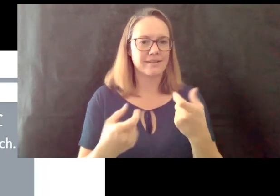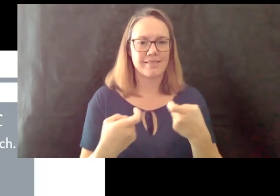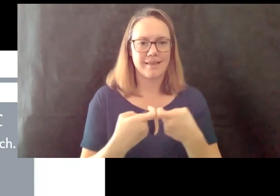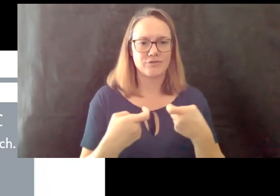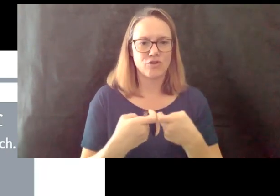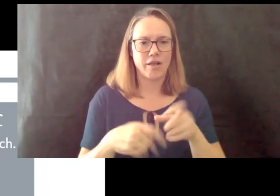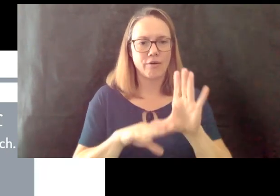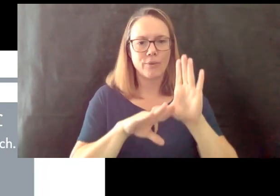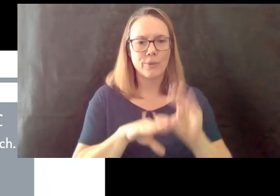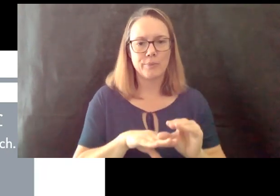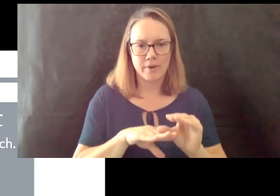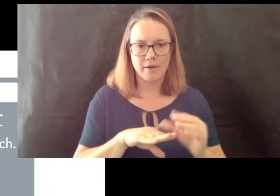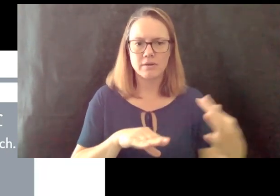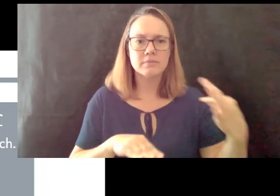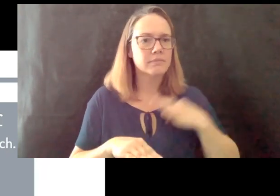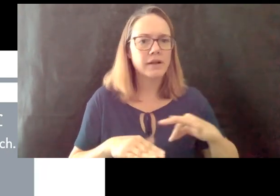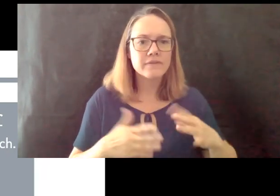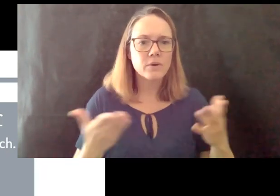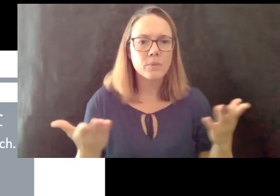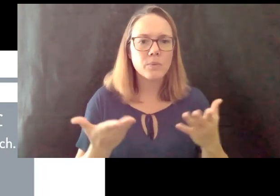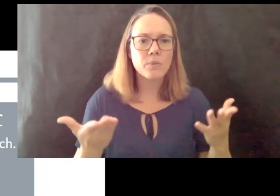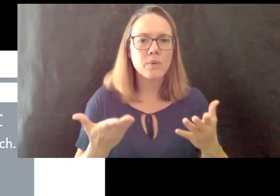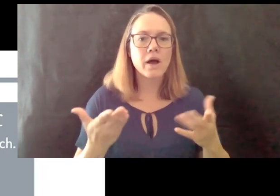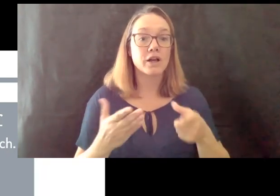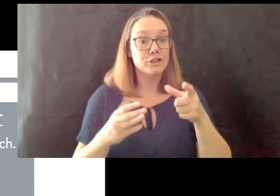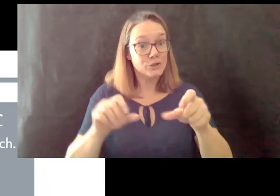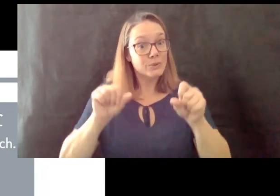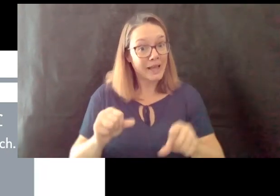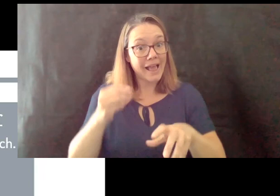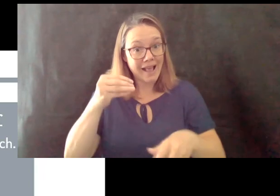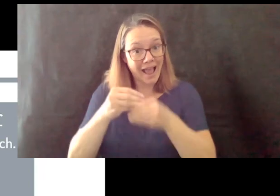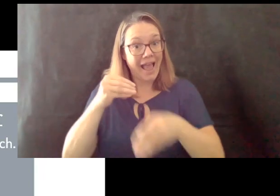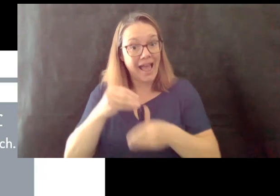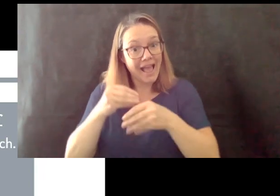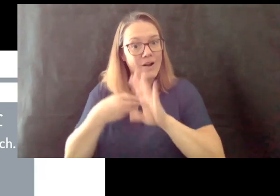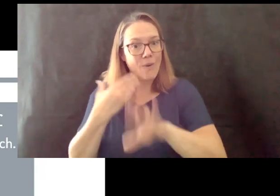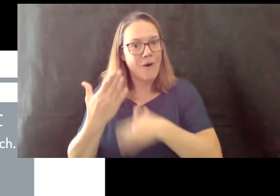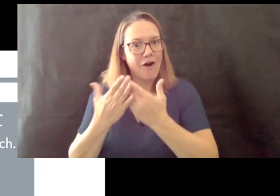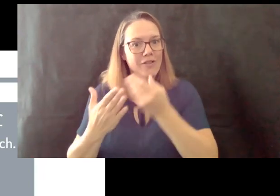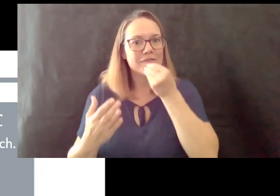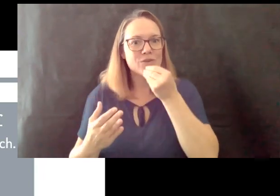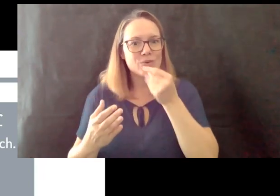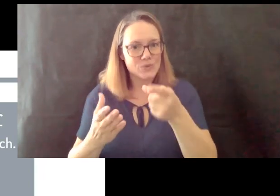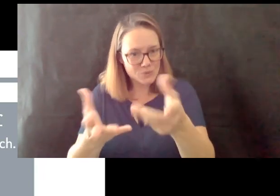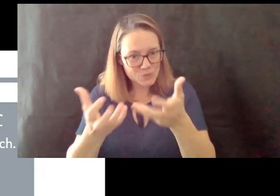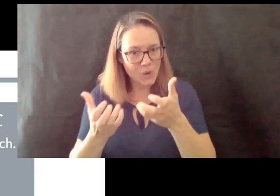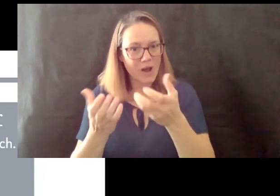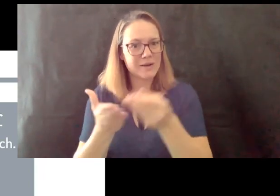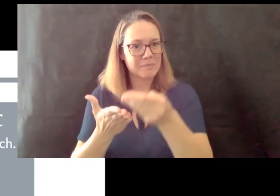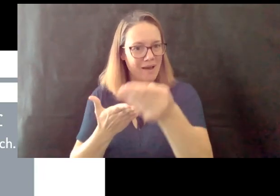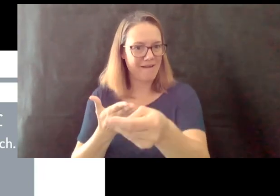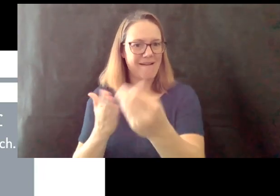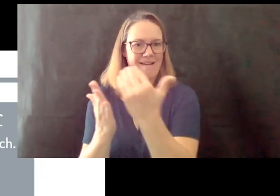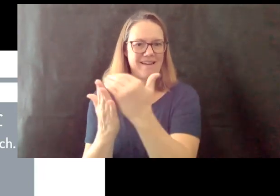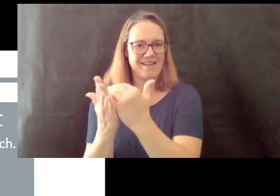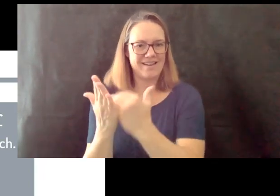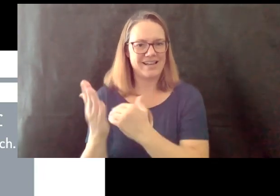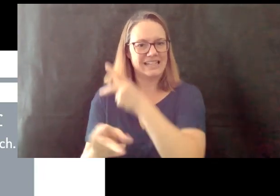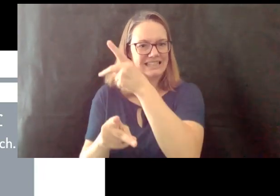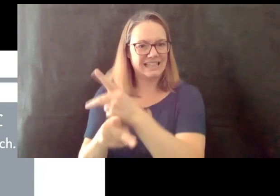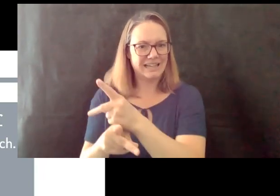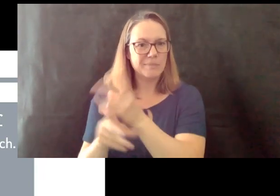discount coupons that are just electronic. And the benefit in that too, you can also put your grocery list in there and it keeps track of everything for